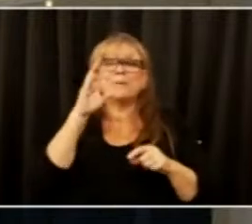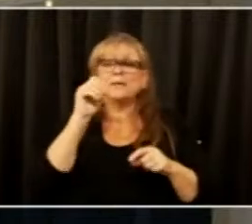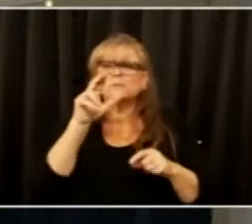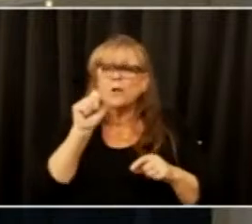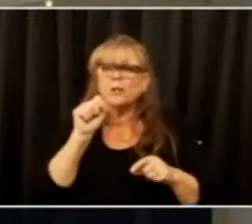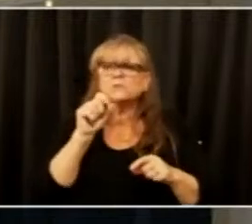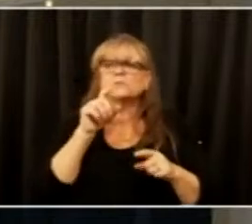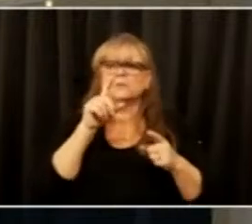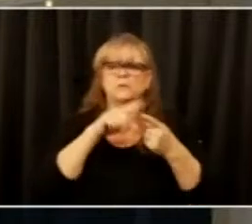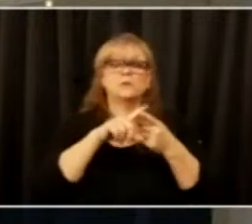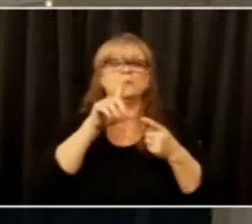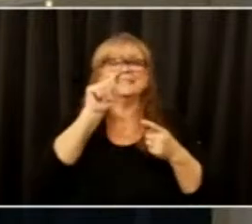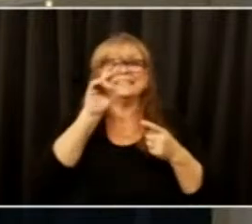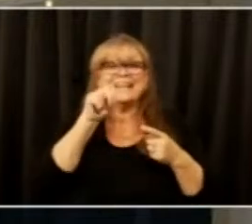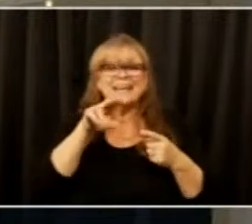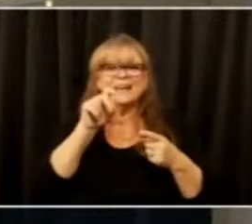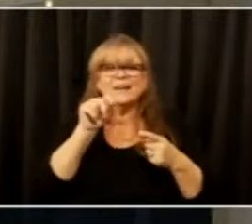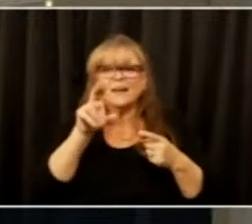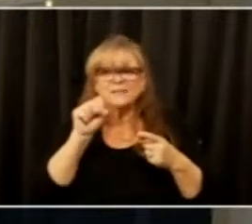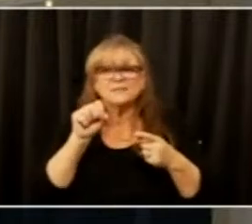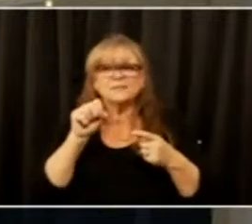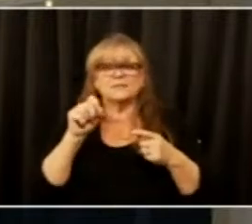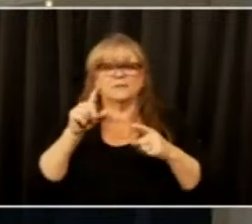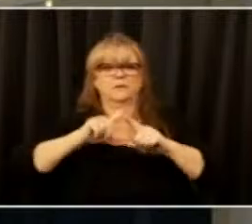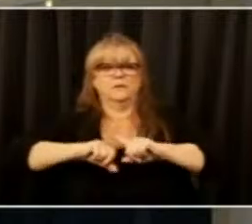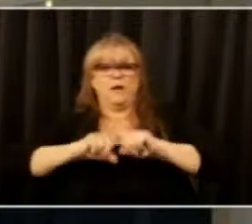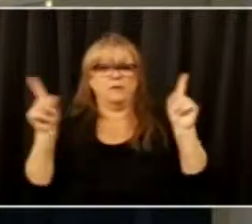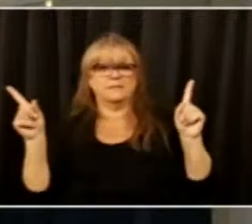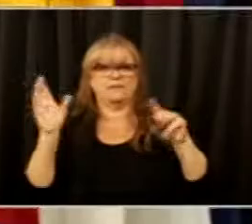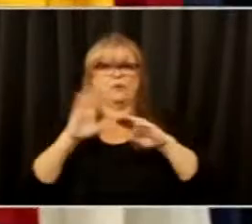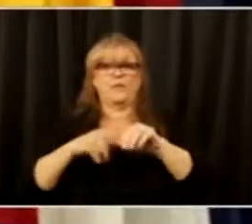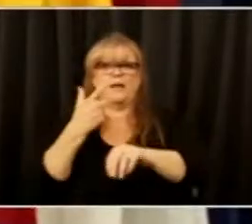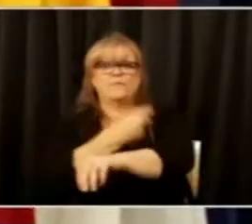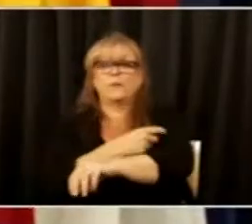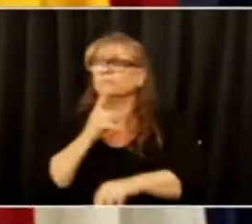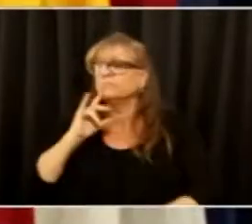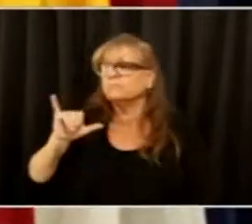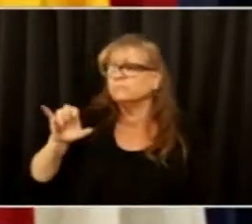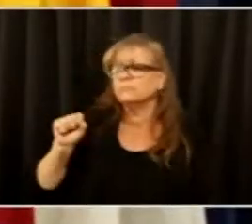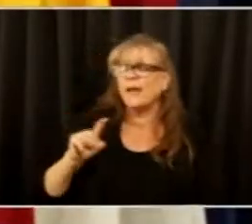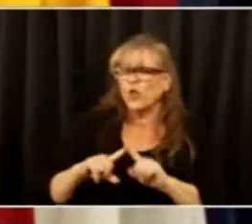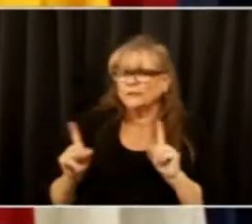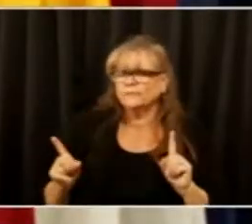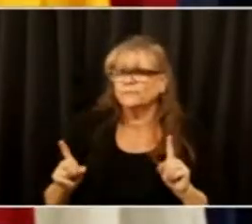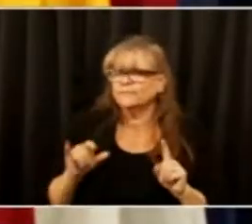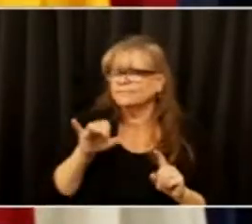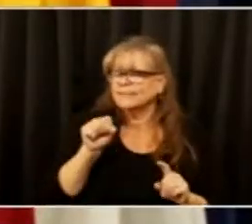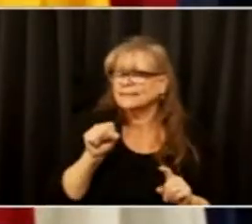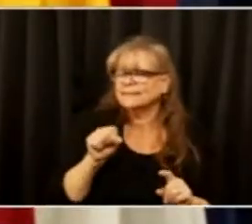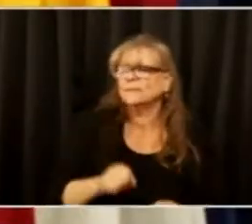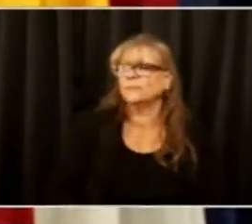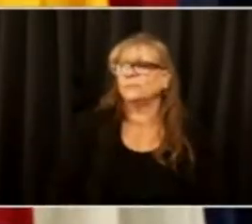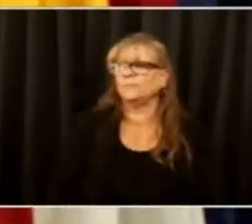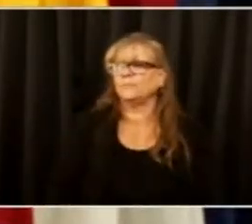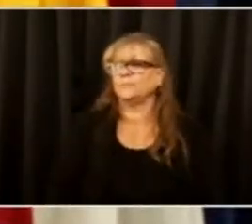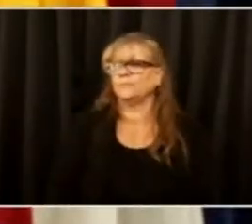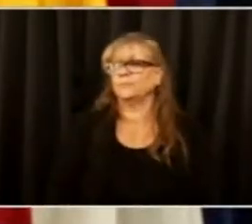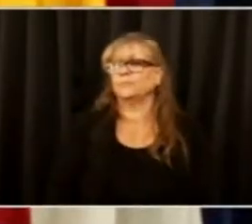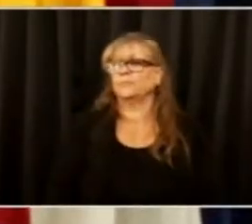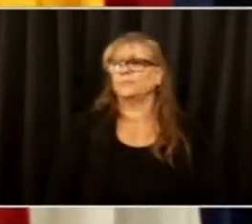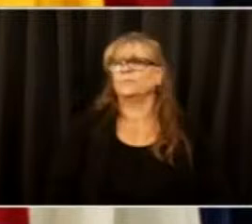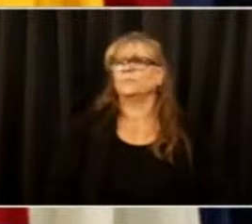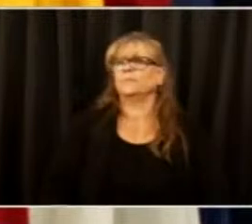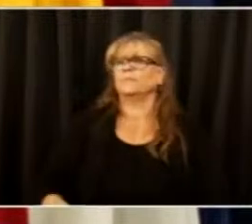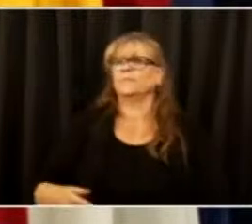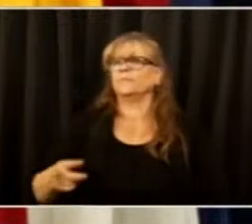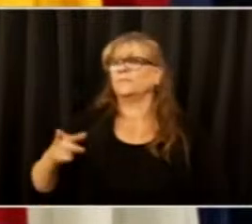That's they don't correct. have to come in twice? They That's can get great. it at the same time. Dr. France, so I've been vaccinated. All of us have been vaccinated up here. That's what, you know, why we're not wearing